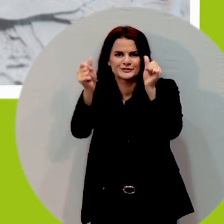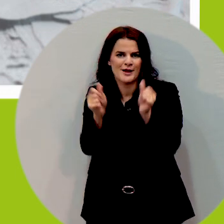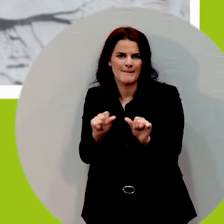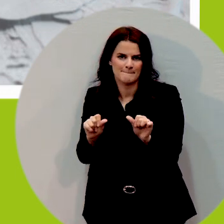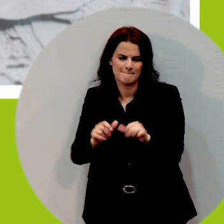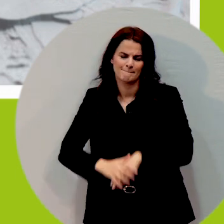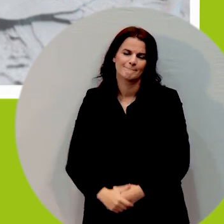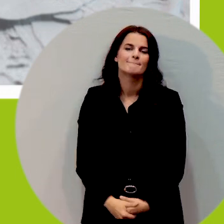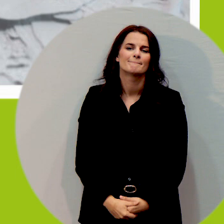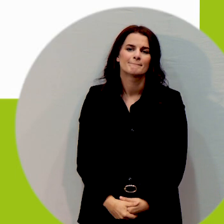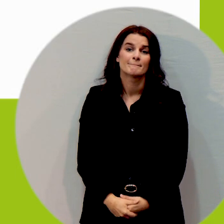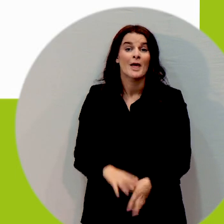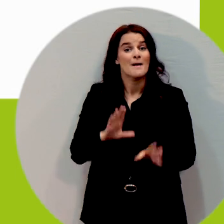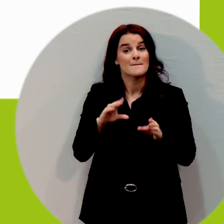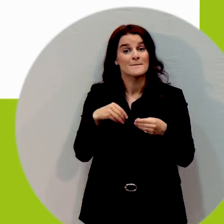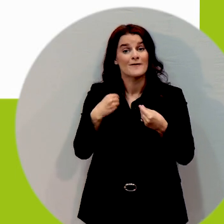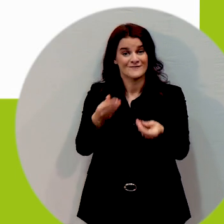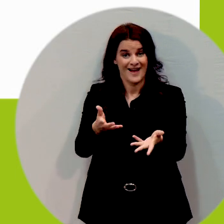for everybody